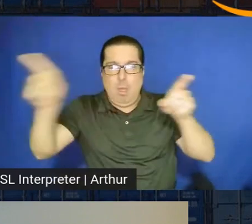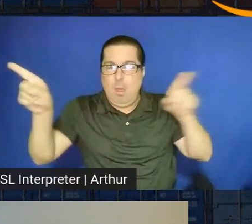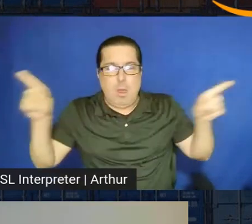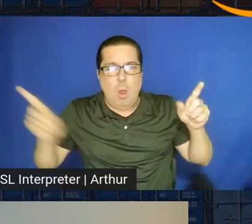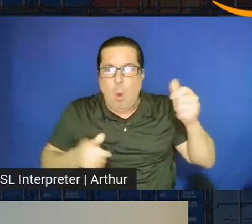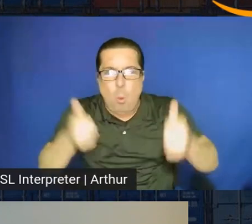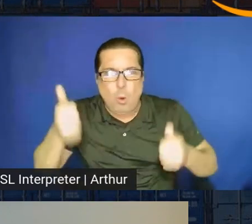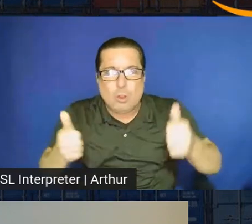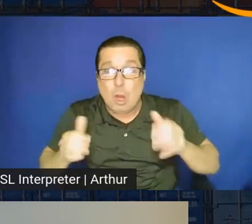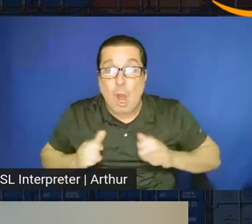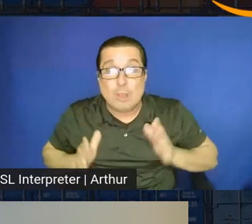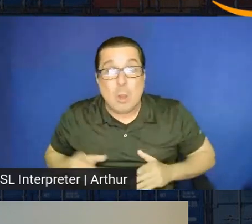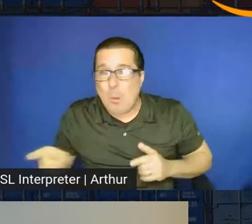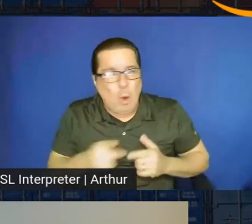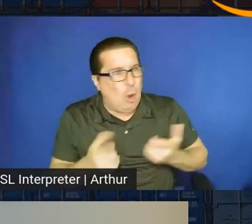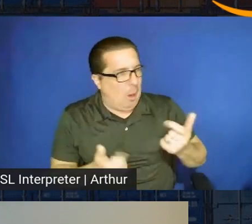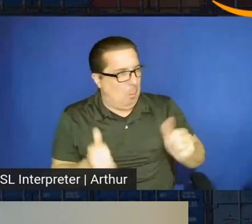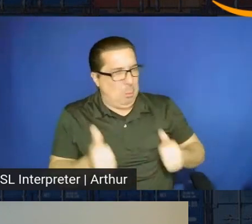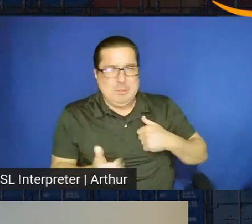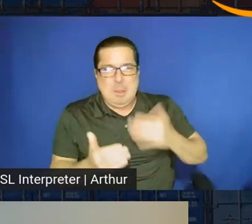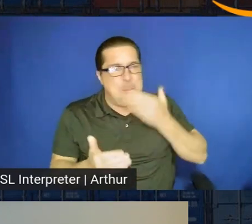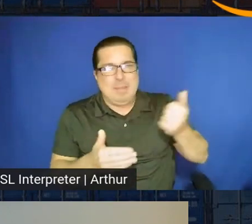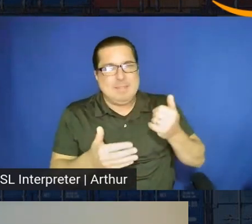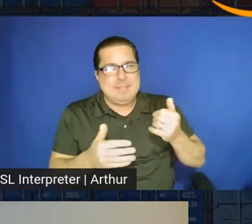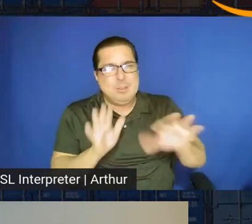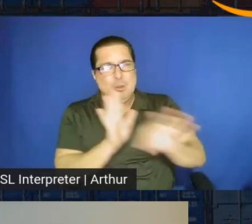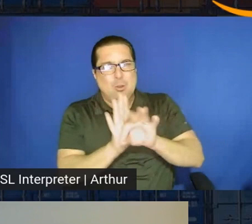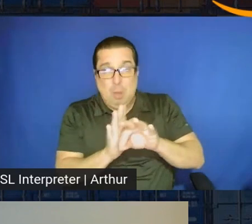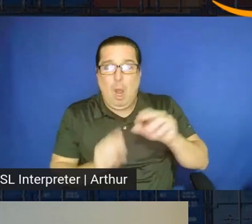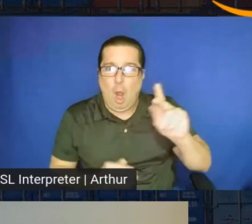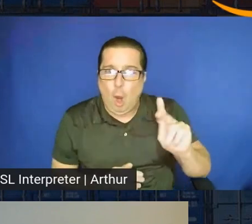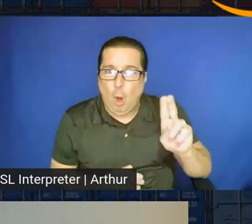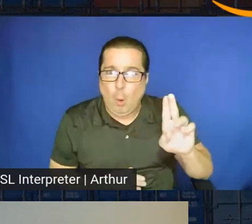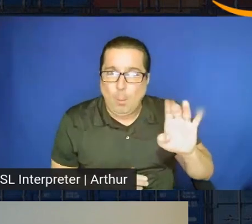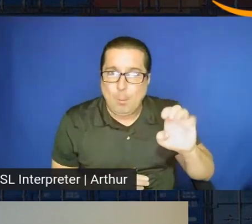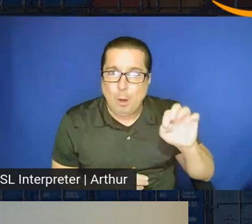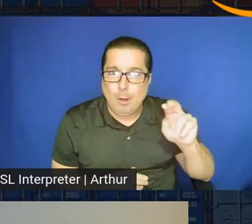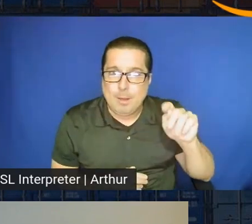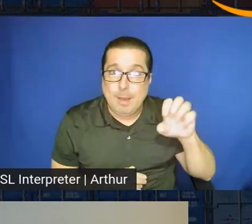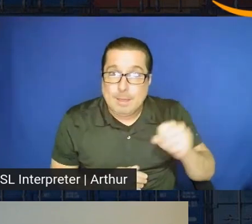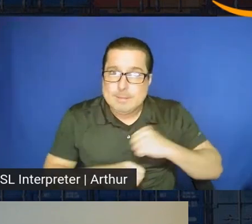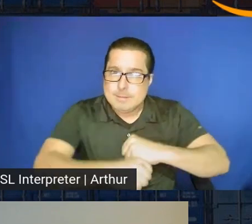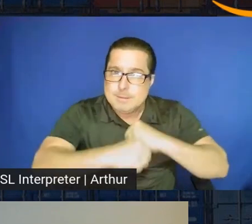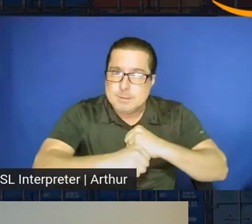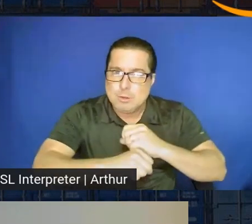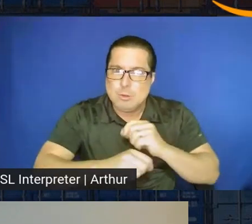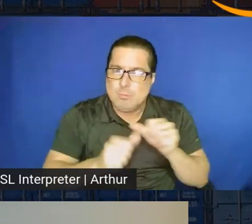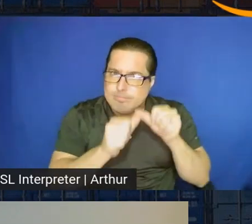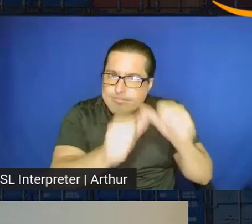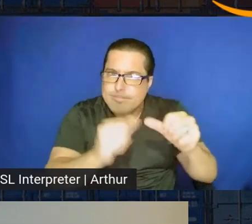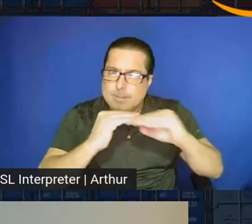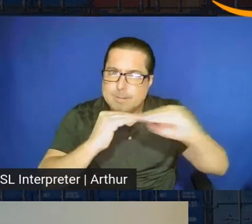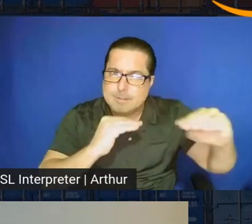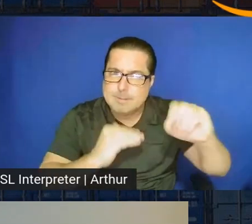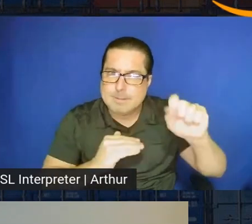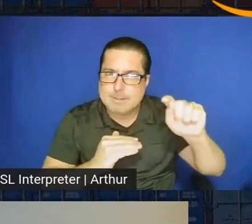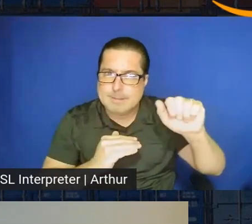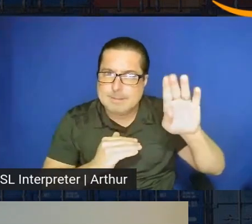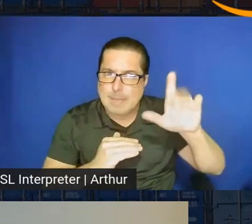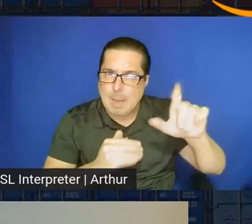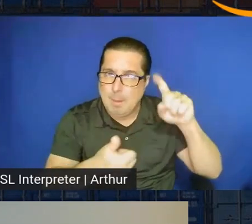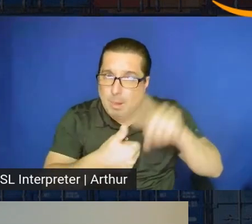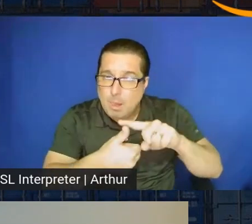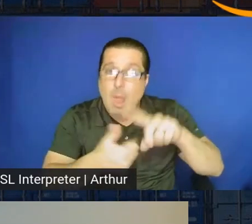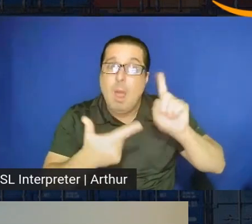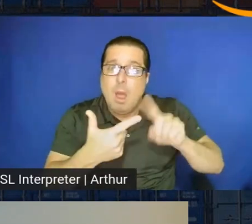of customers, EKS Anywhere not only provides a secure, stable version of open source Kubernetes, but also it provides an opinionated